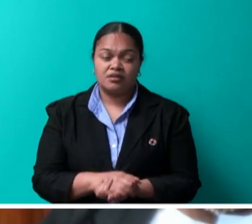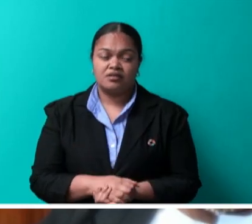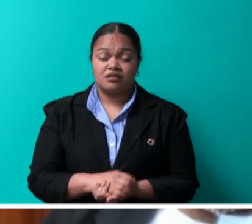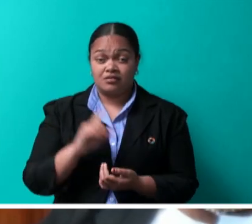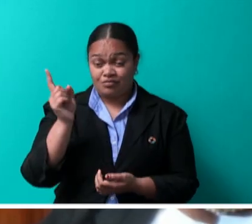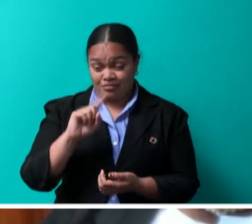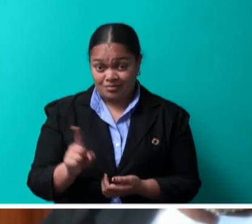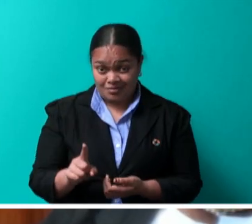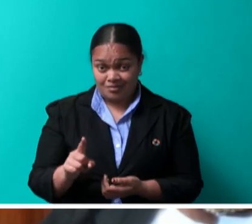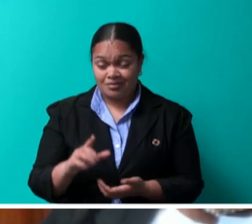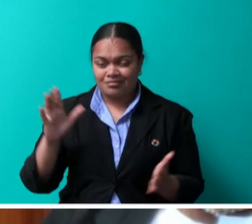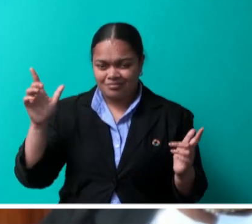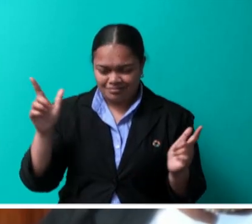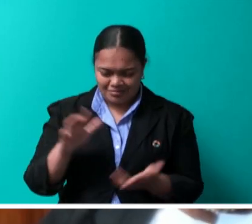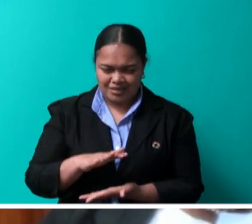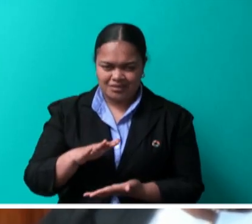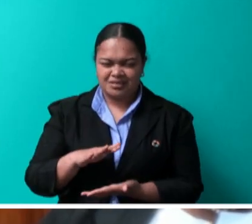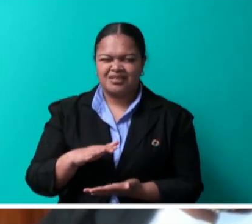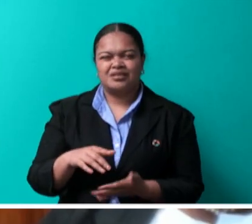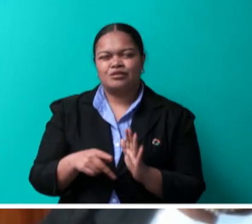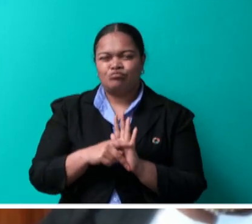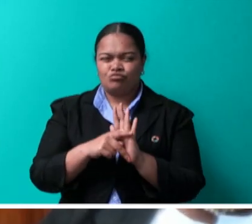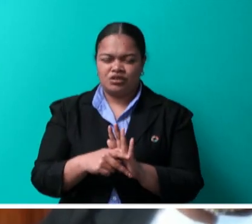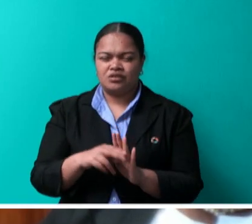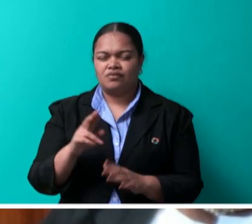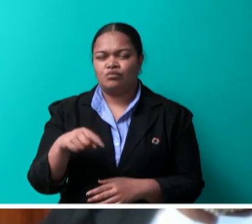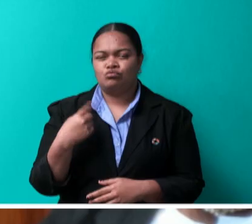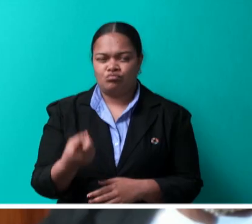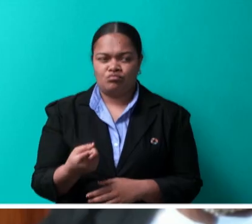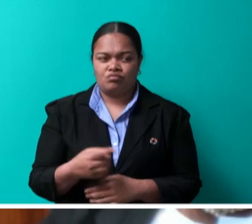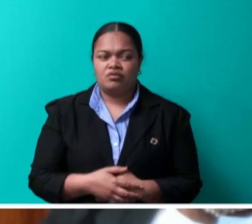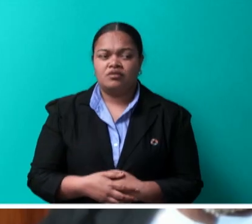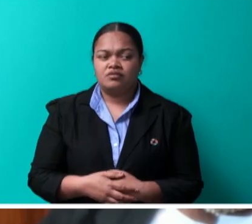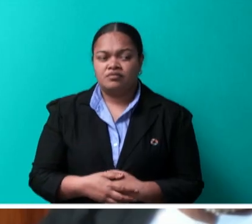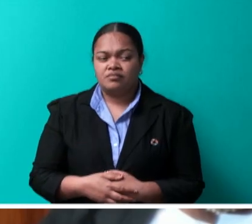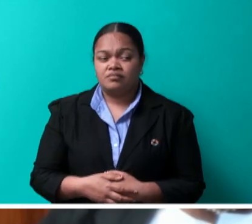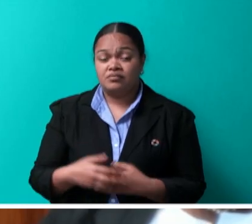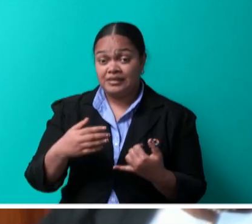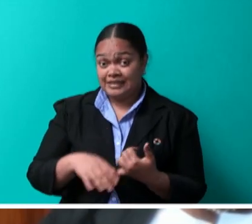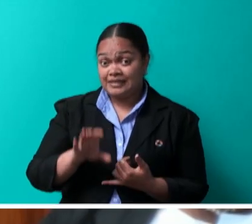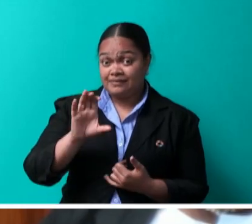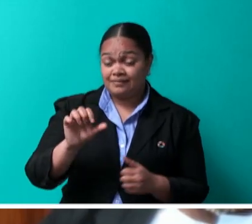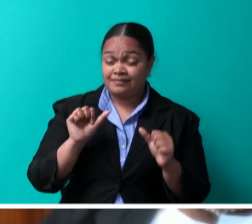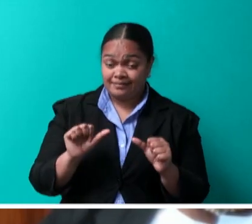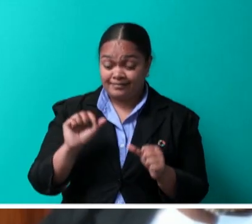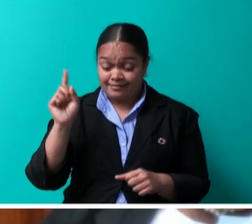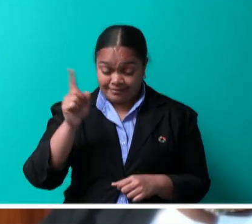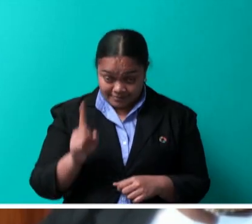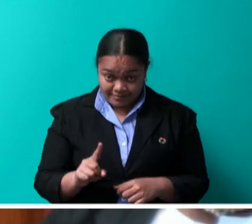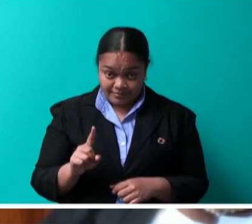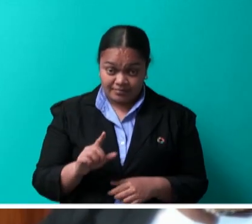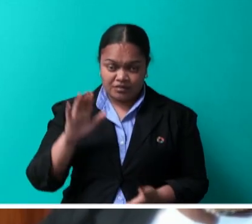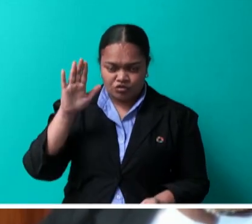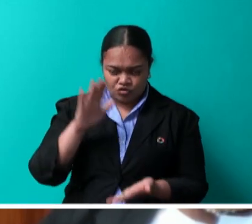today, we reduce pressure on hospitals tomorrow. By investing in prevention today, we reduce